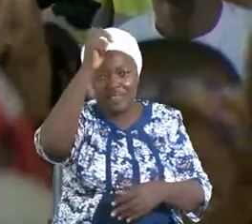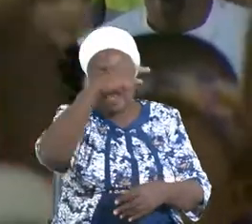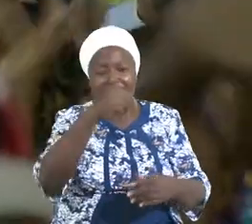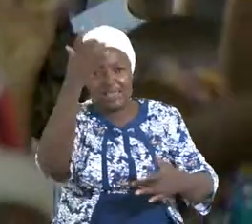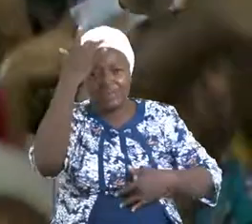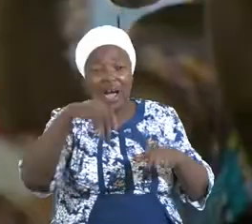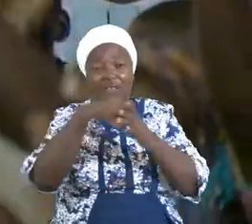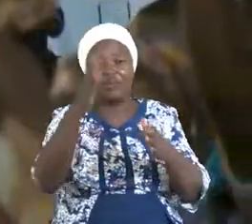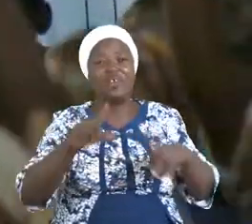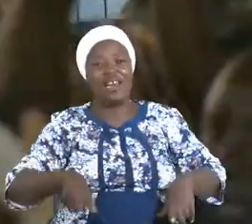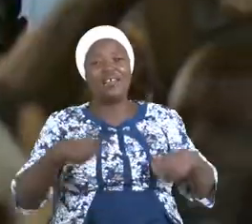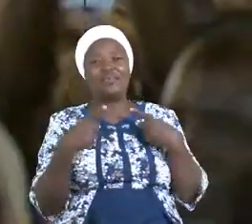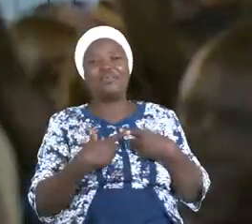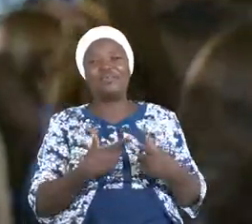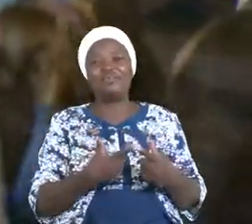life.